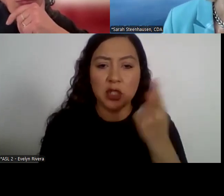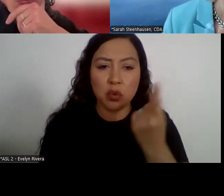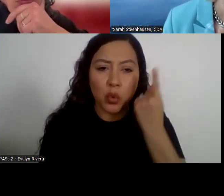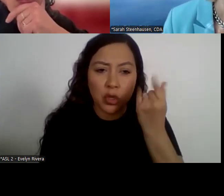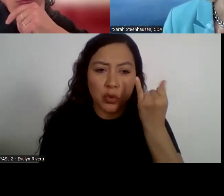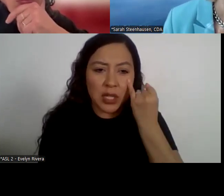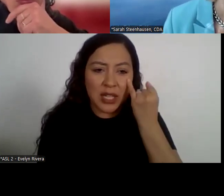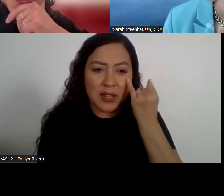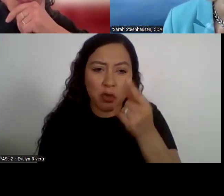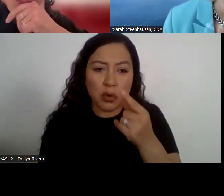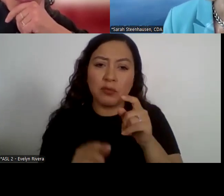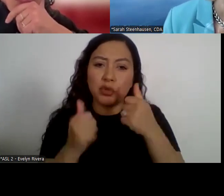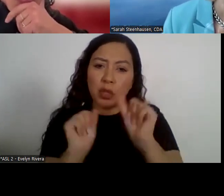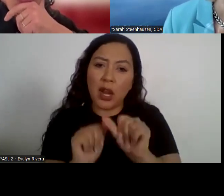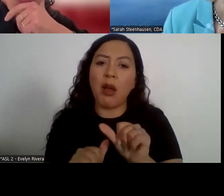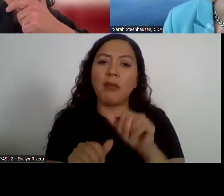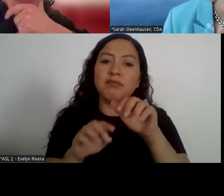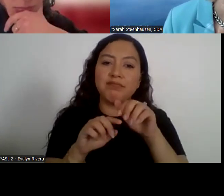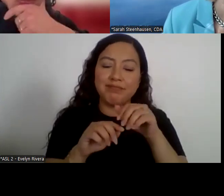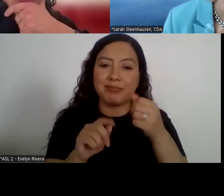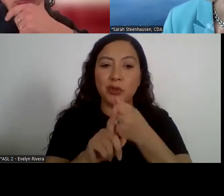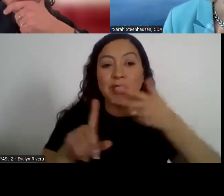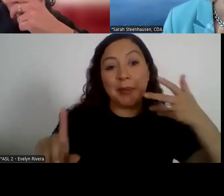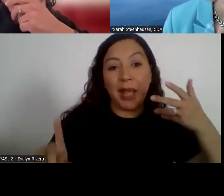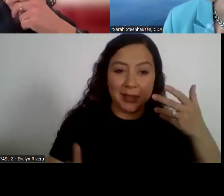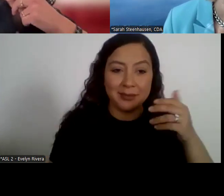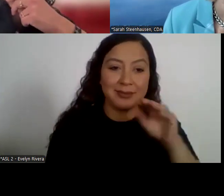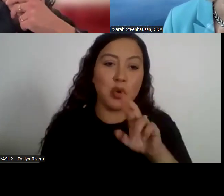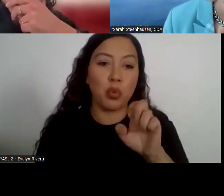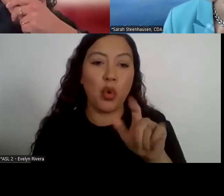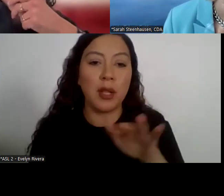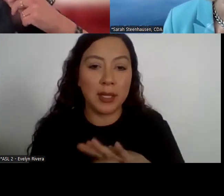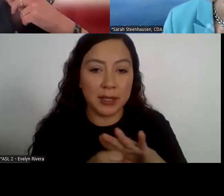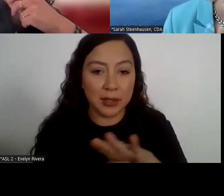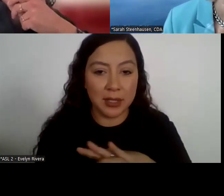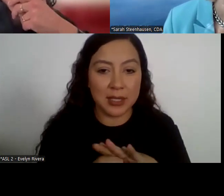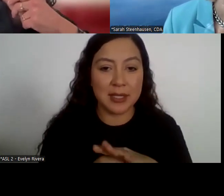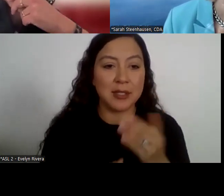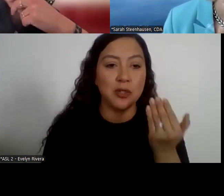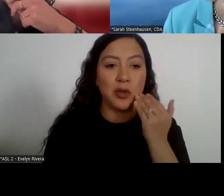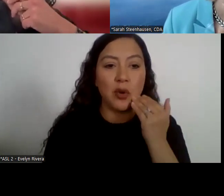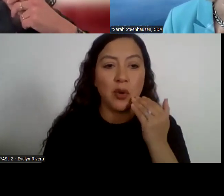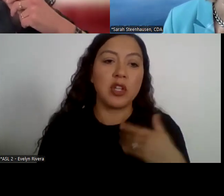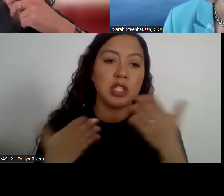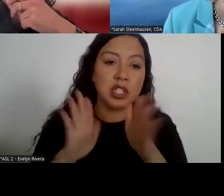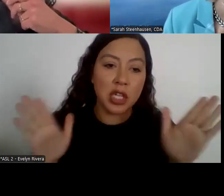and needs of people that work in the fields, packing sheds, make their living, and are generally